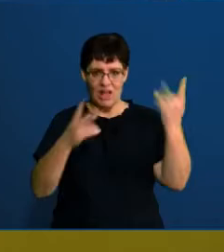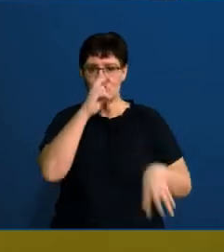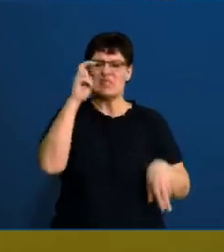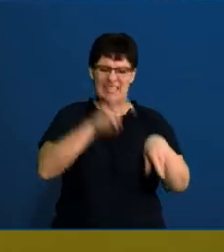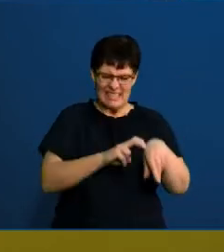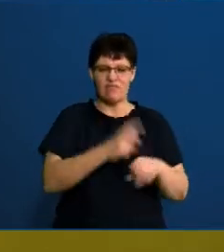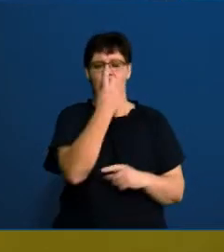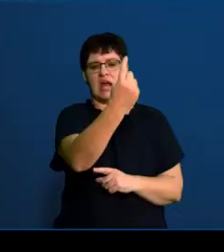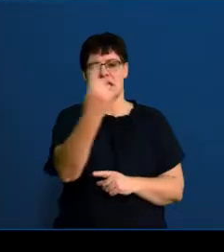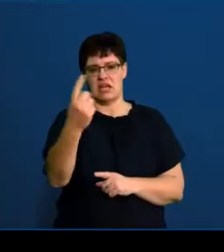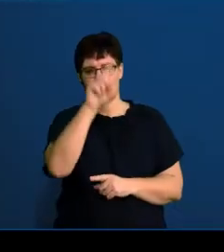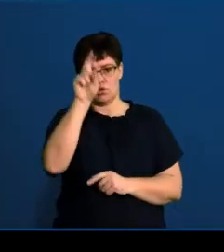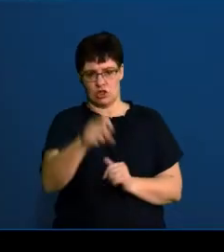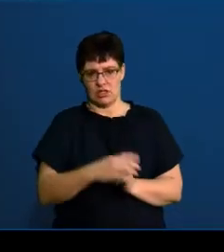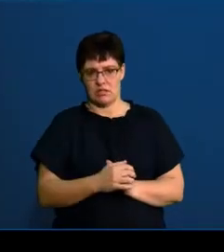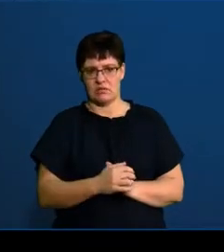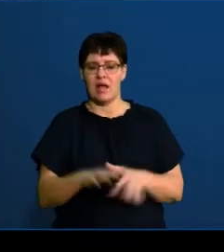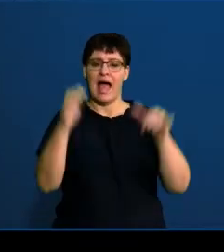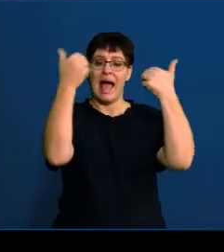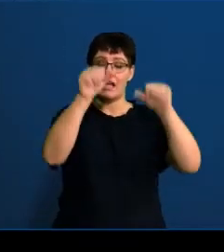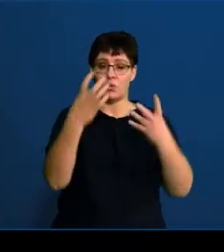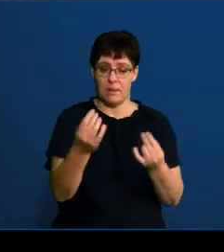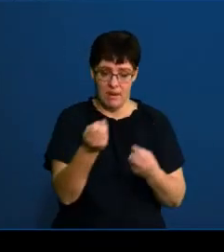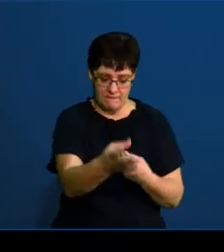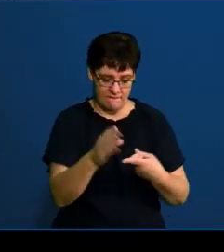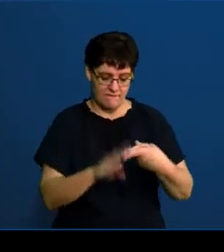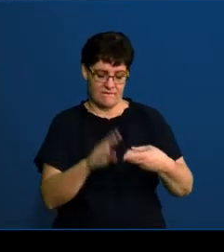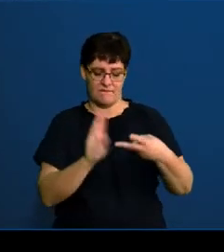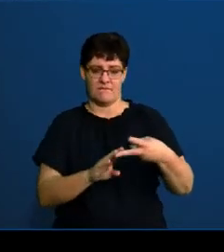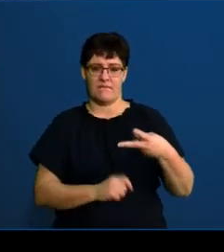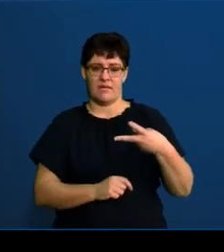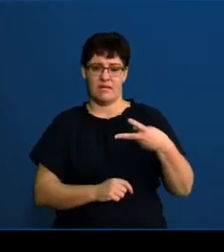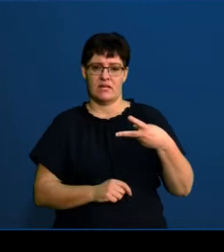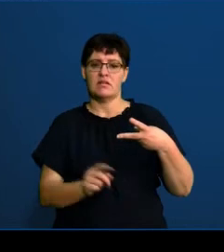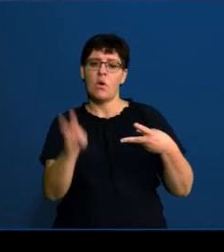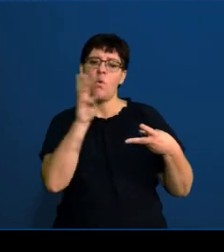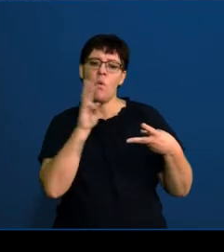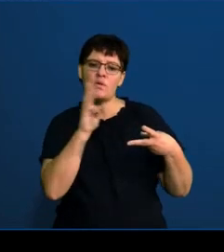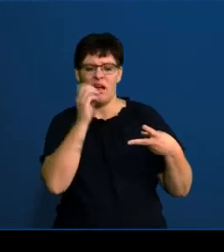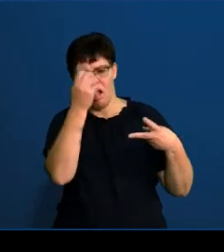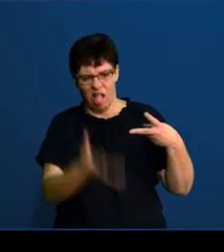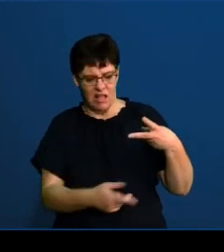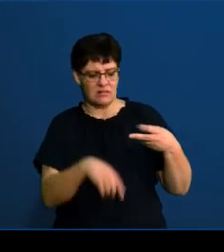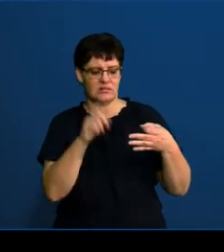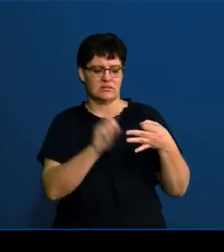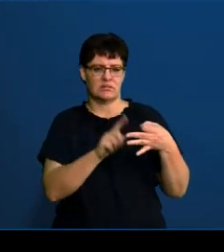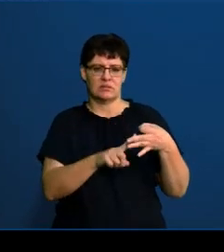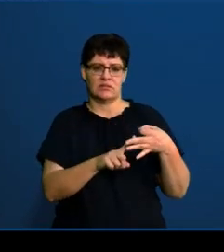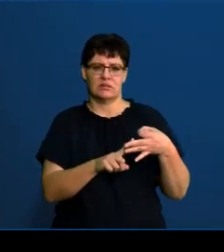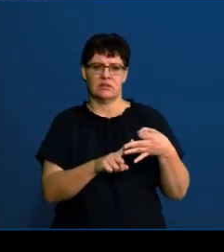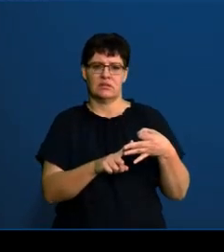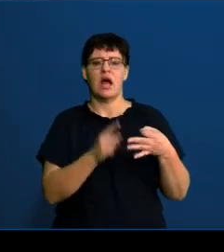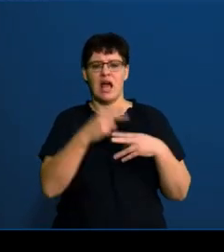question. So it gives you an account number. And then you'll see water and sewer. It gives you your water and